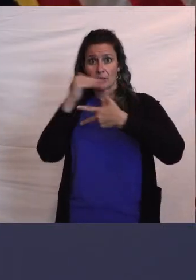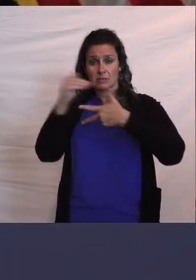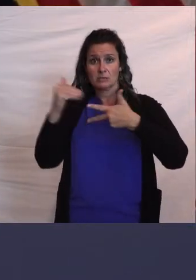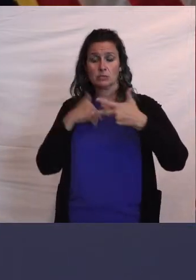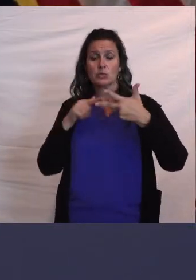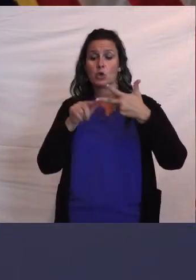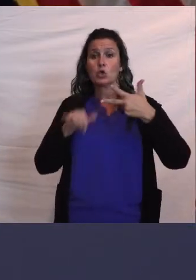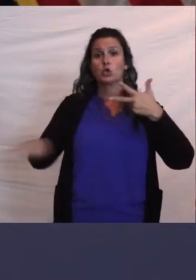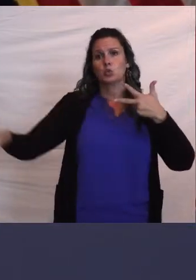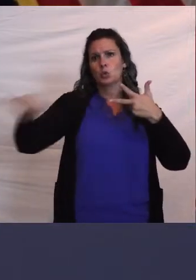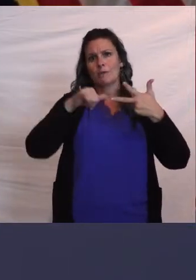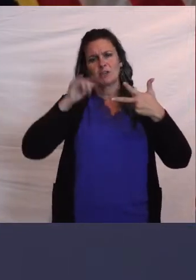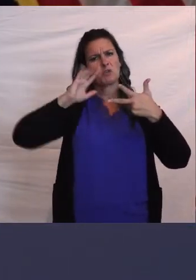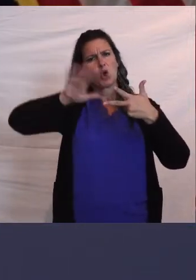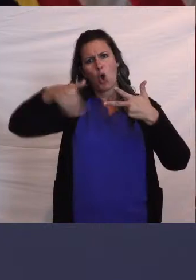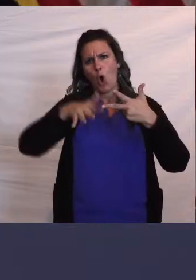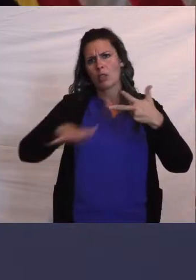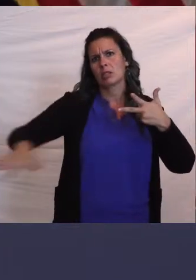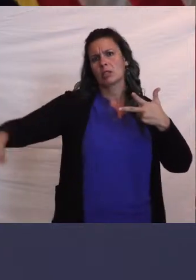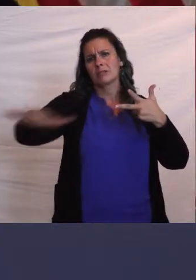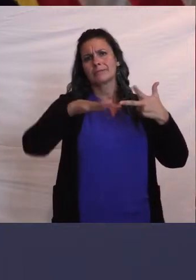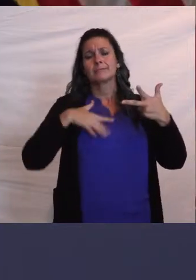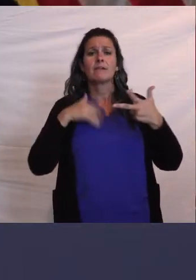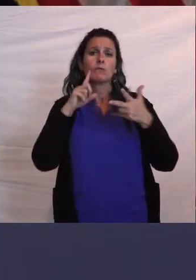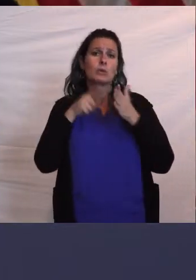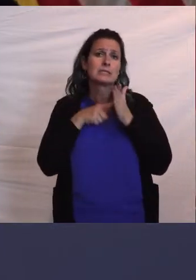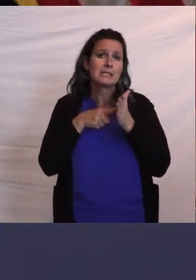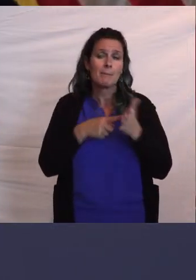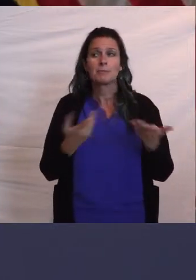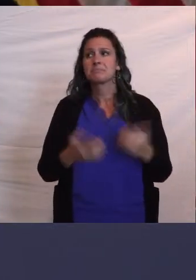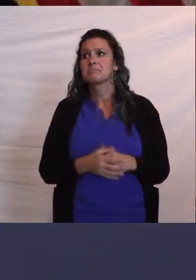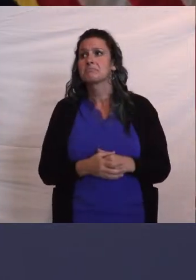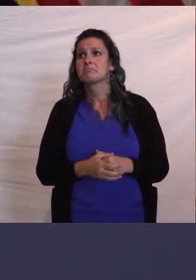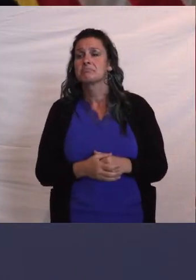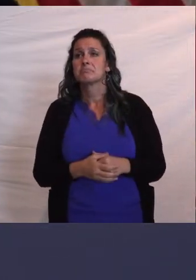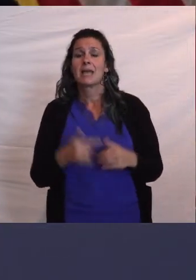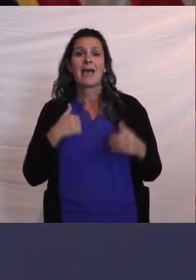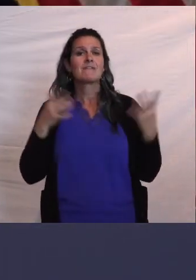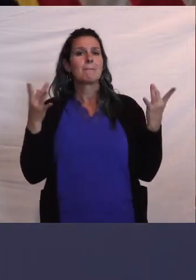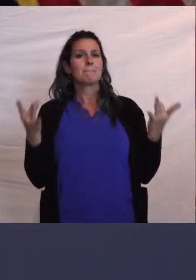with universal for everyone, and that would be simply, say, implementing a